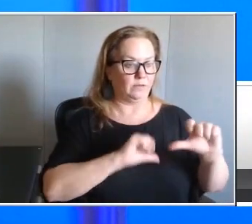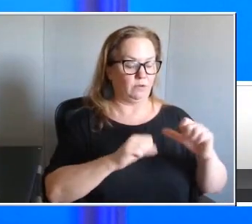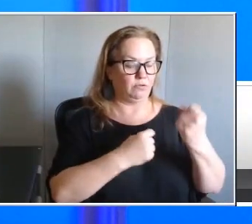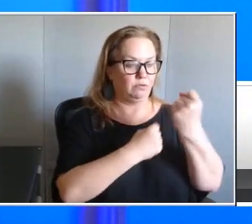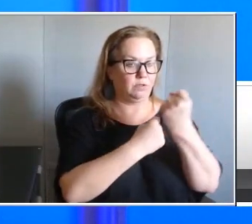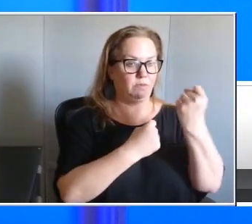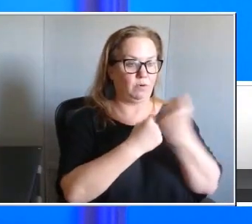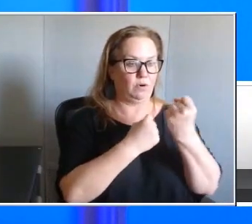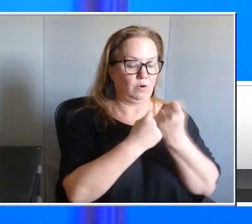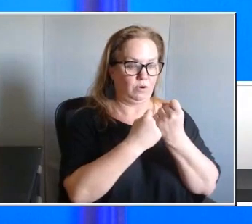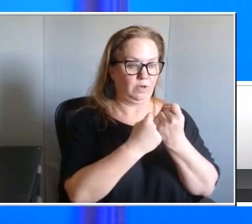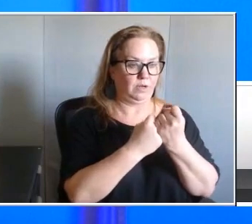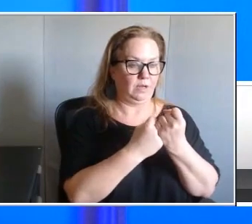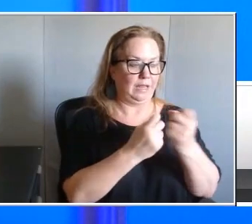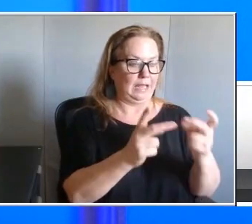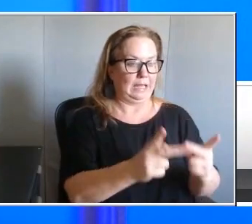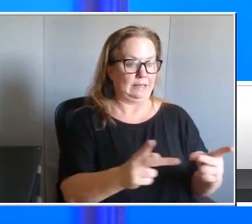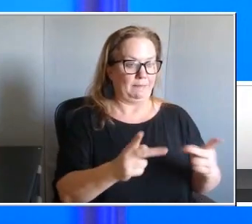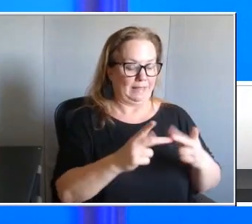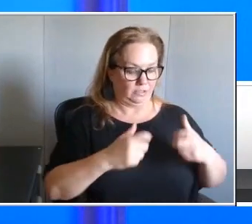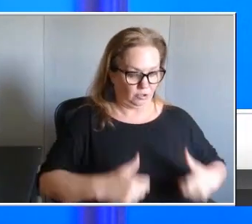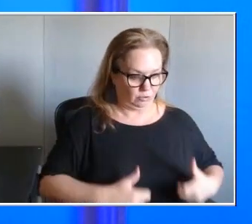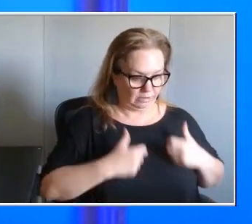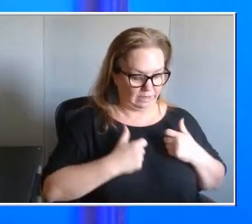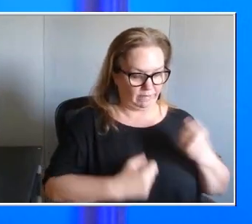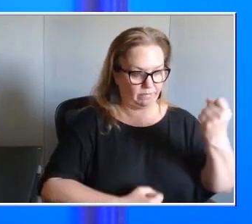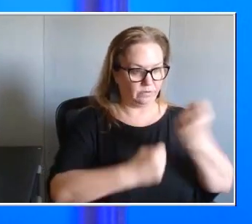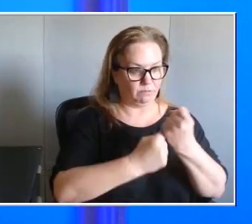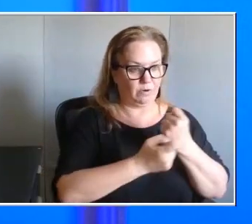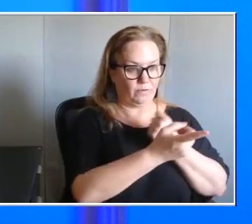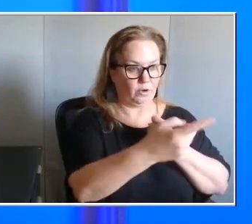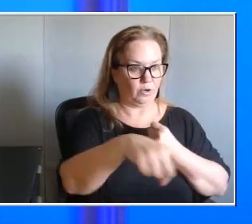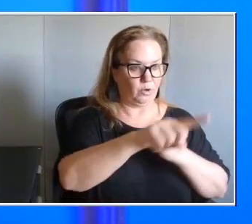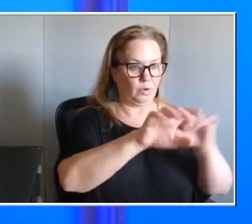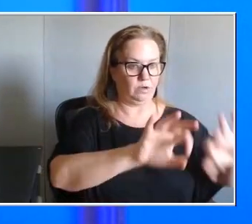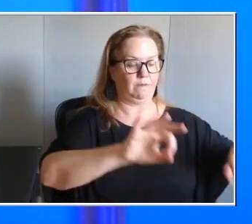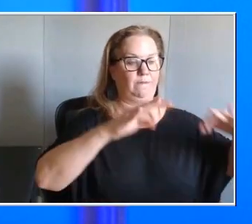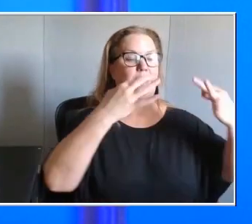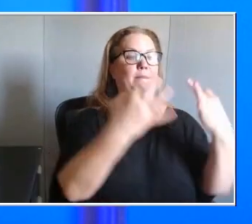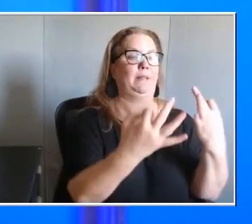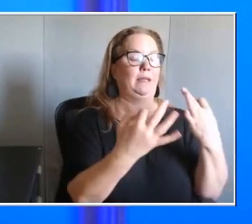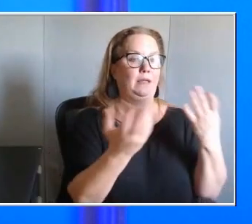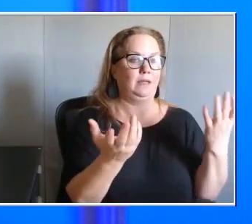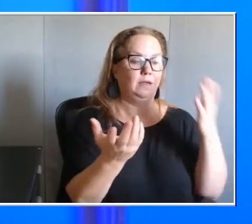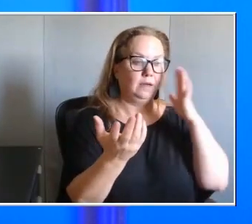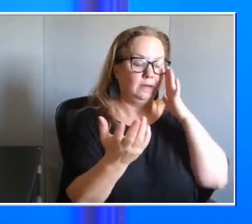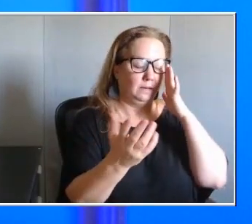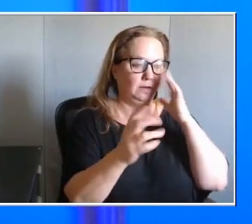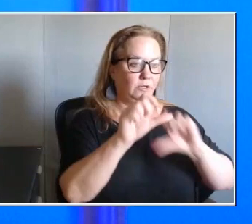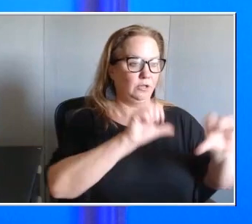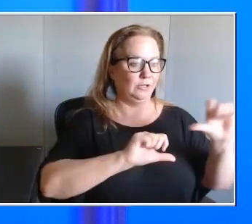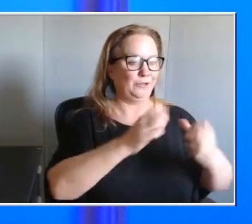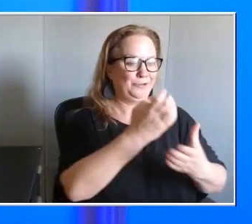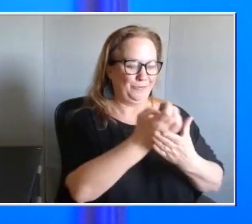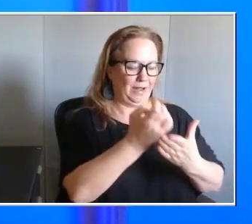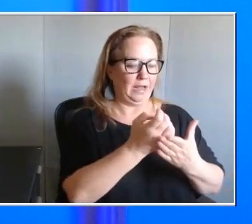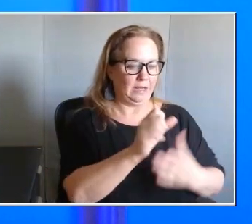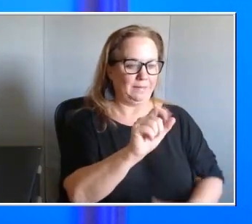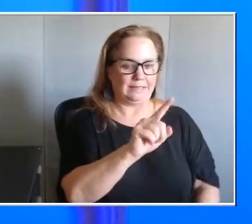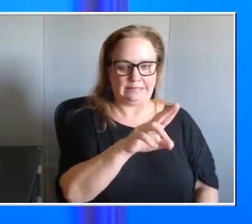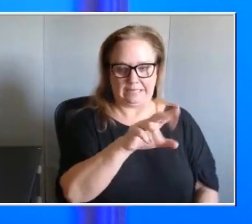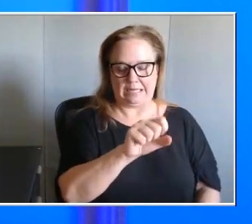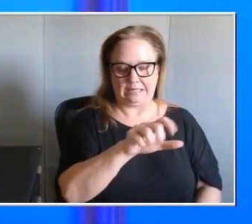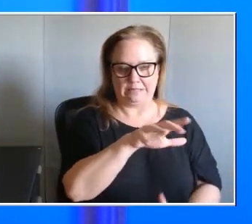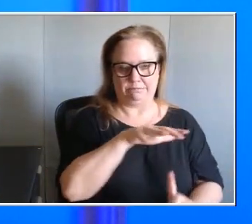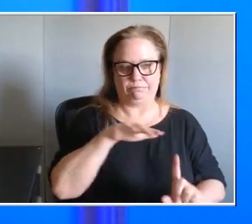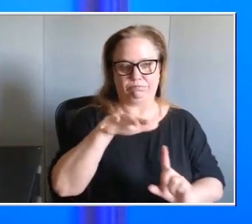in the place that you live, if there is support for you and your family, right? And so that is your socioeconomic status is centered around